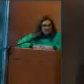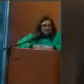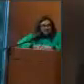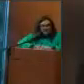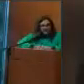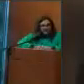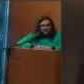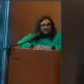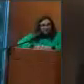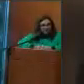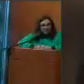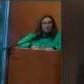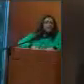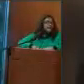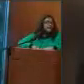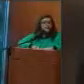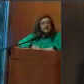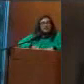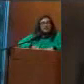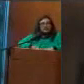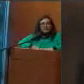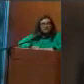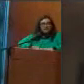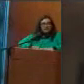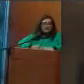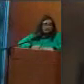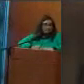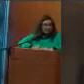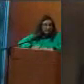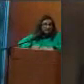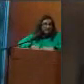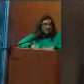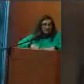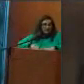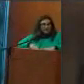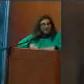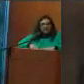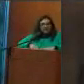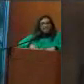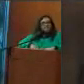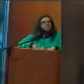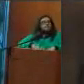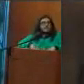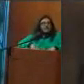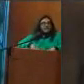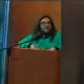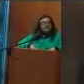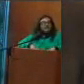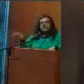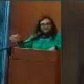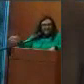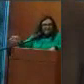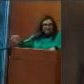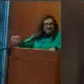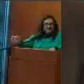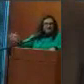completely linked, really strong, and that and the Native American community is very important and very attached to the entire county. If